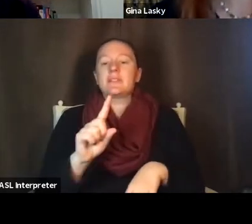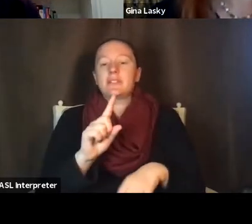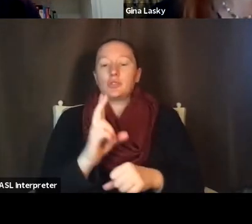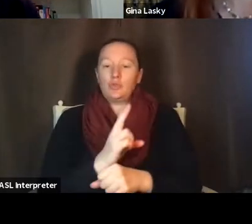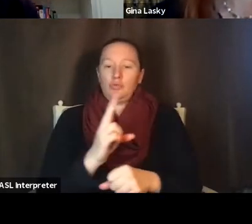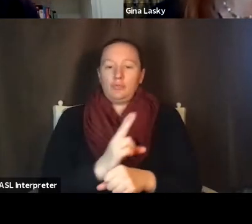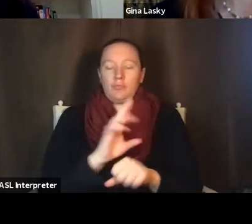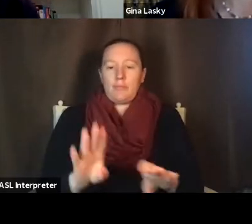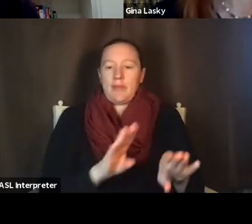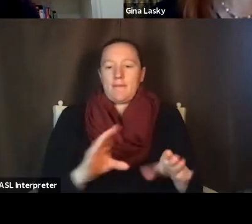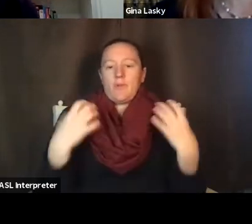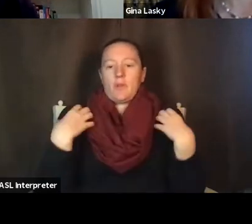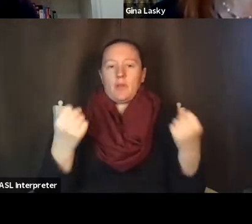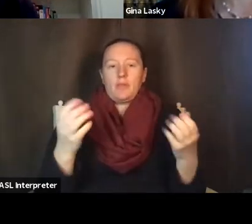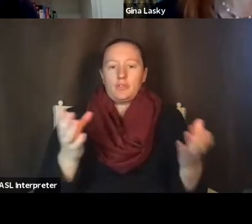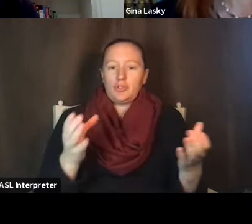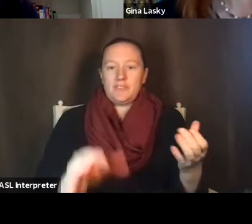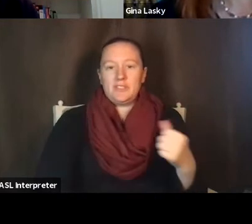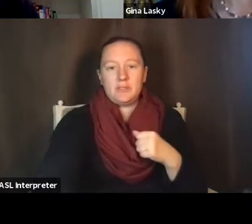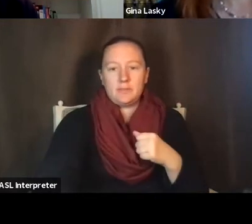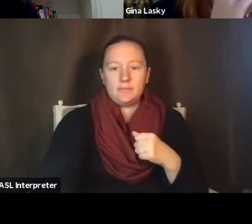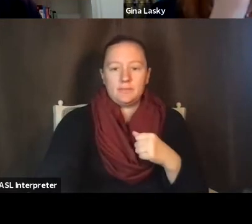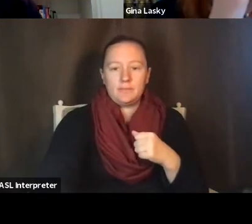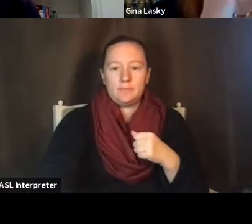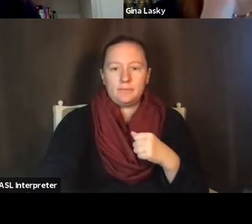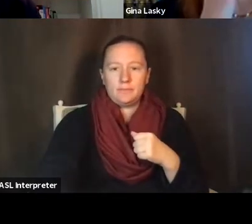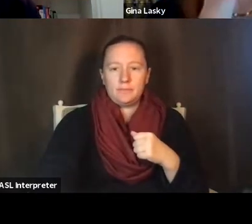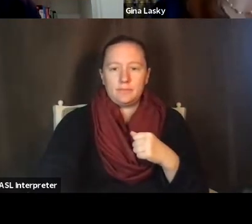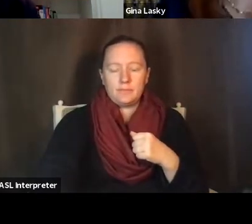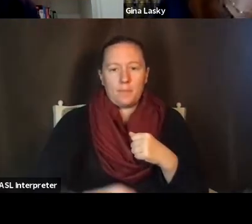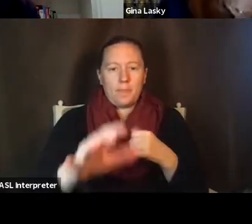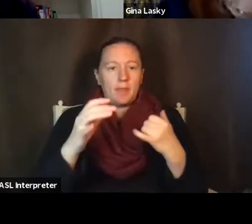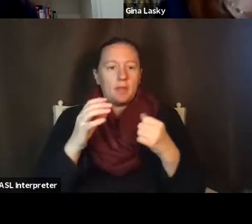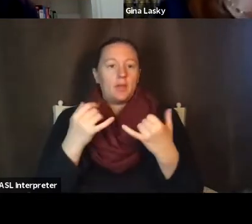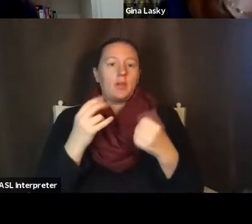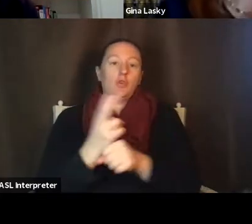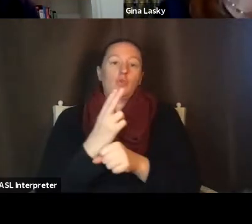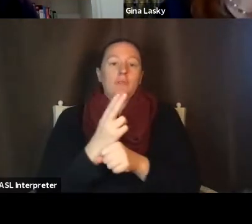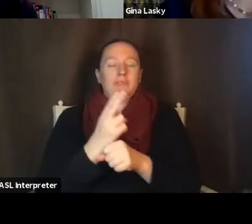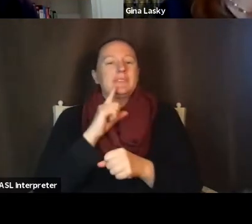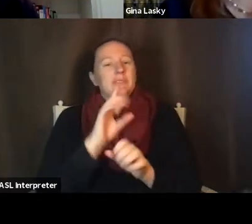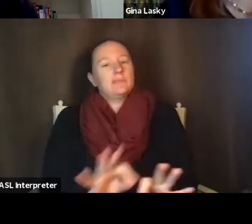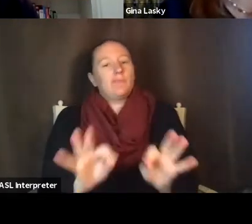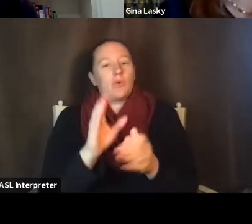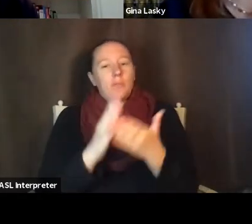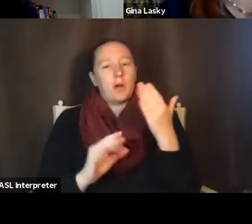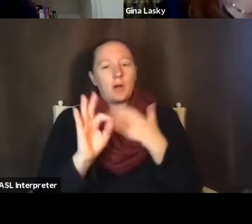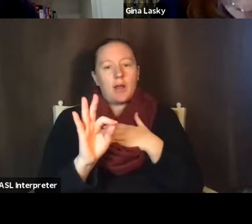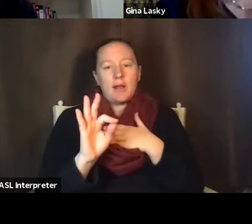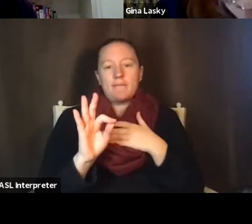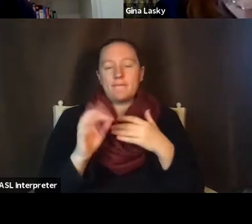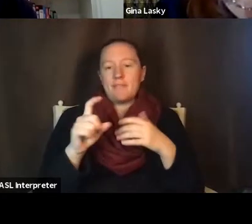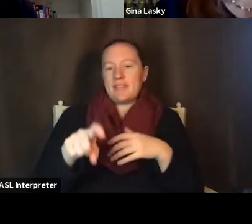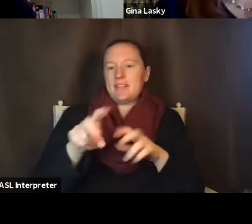of behavioral health services. So the utilization of existing behavioral health services is an important element of the needs assessment